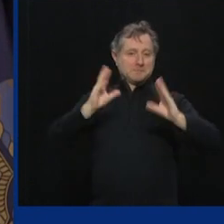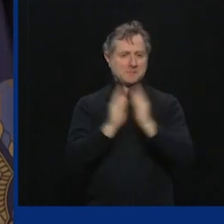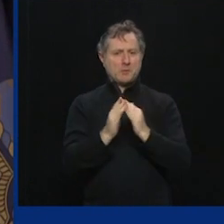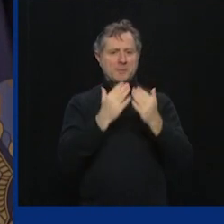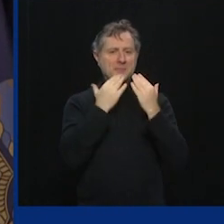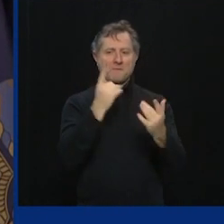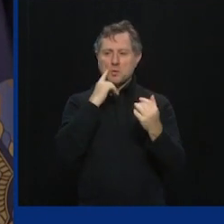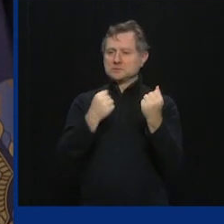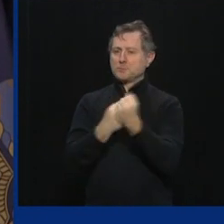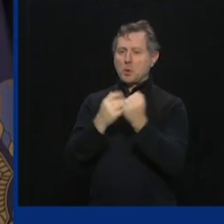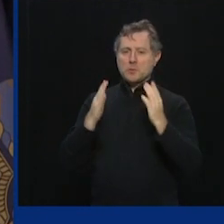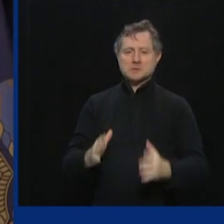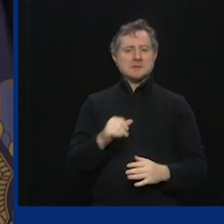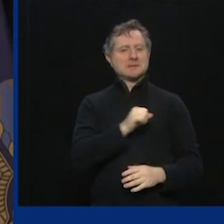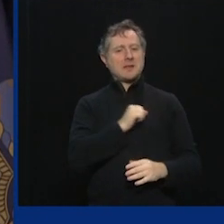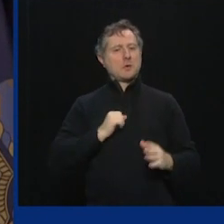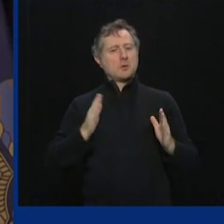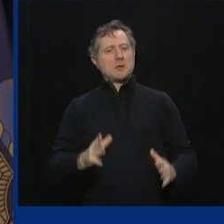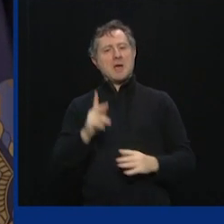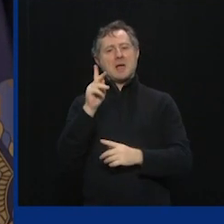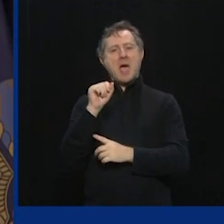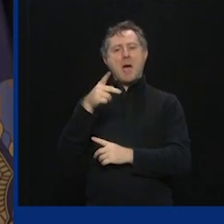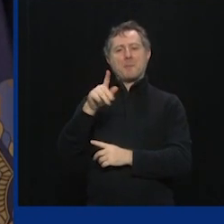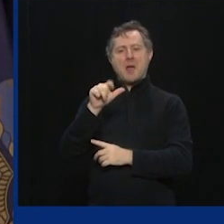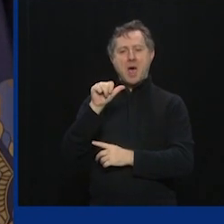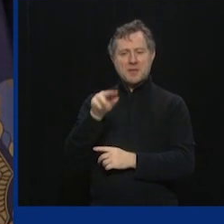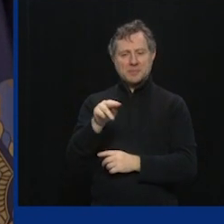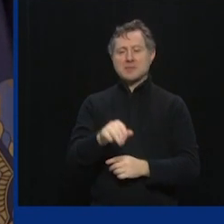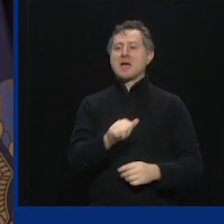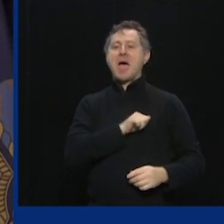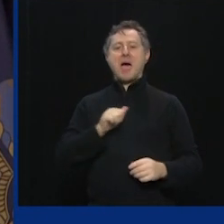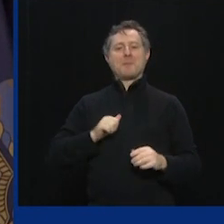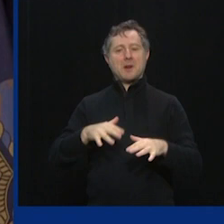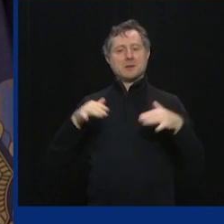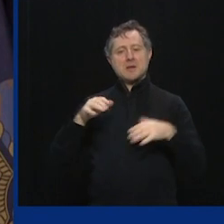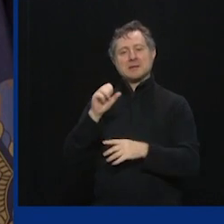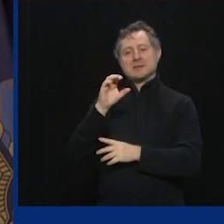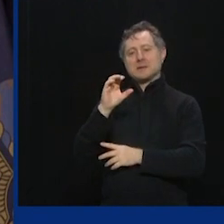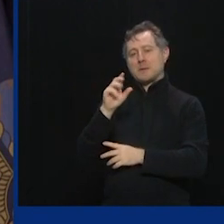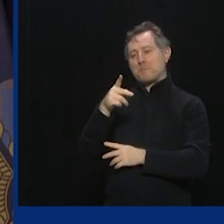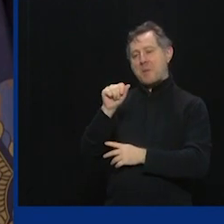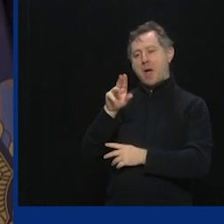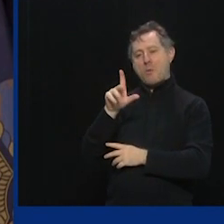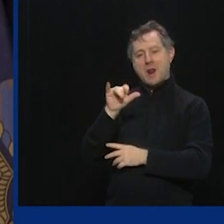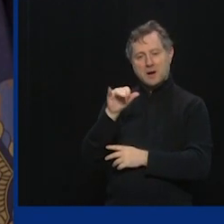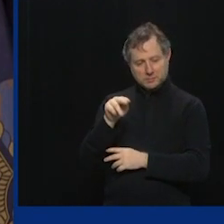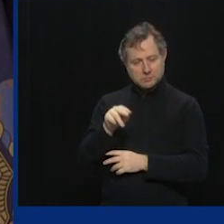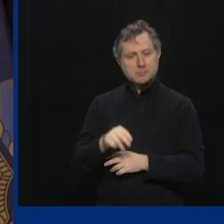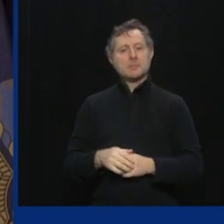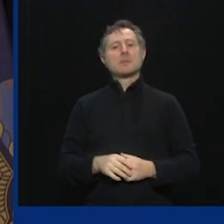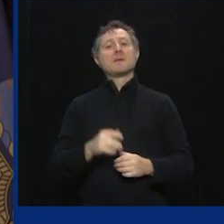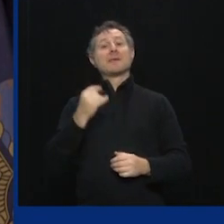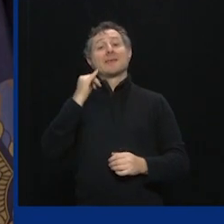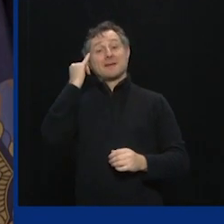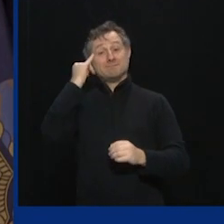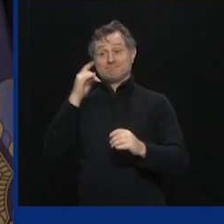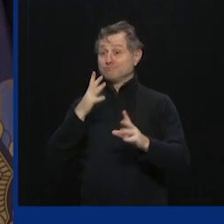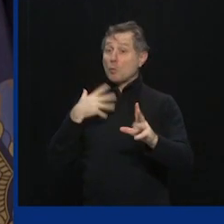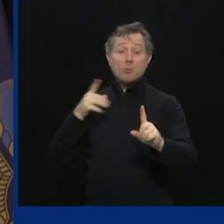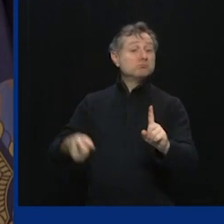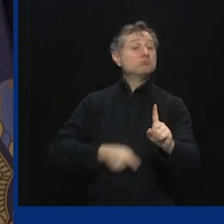Anna Kaplan and Assembly Member Amy Paulin. And the whole idea of the open meetings law is to increase transparency